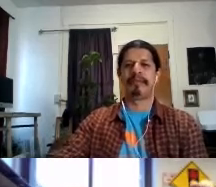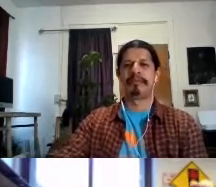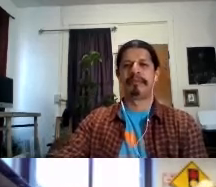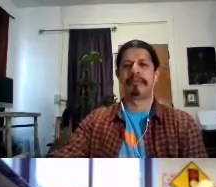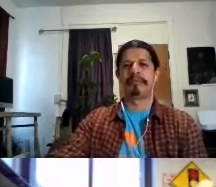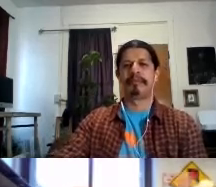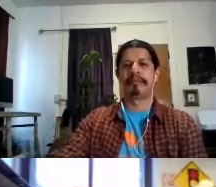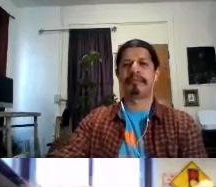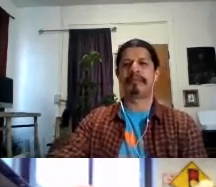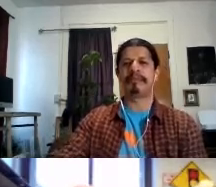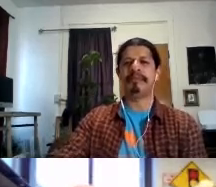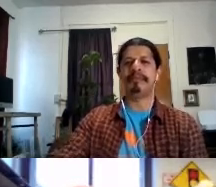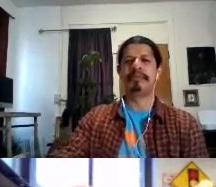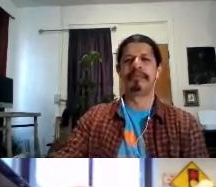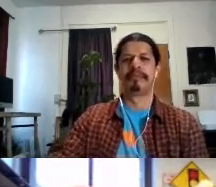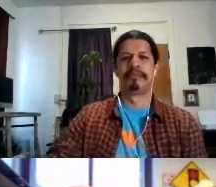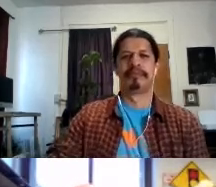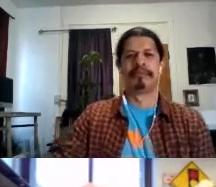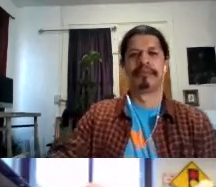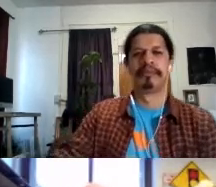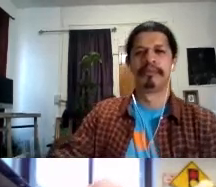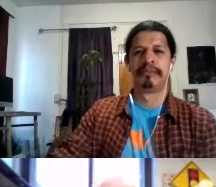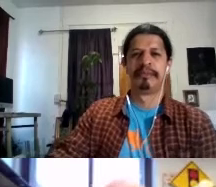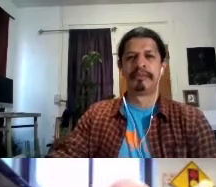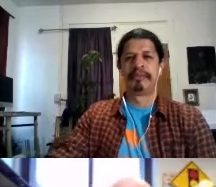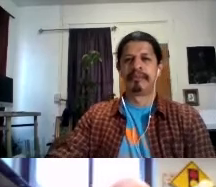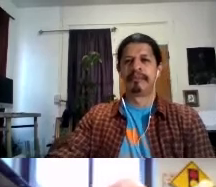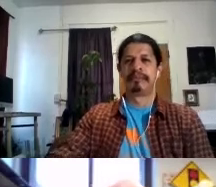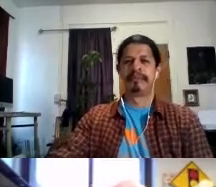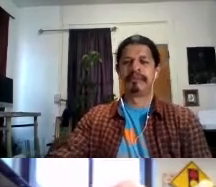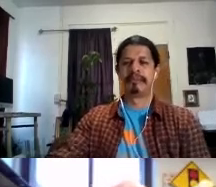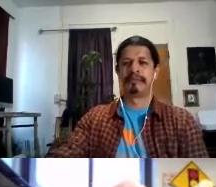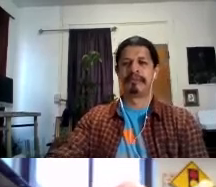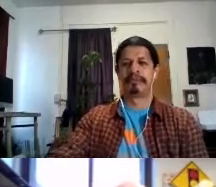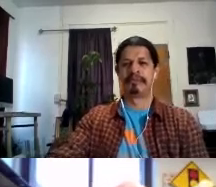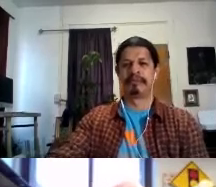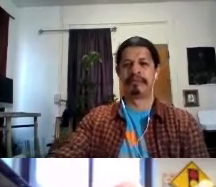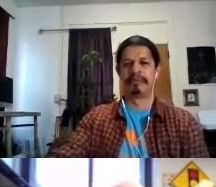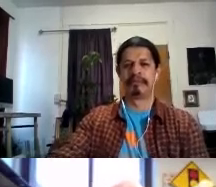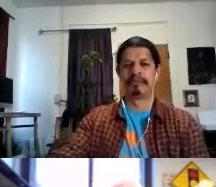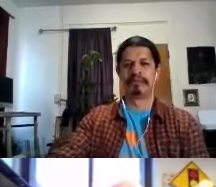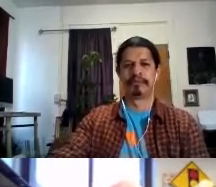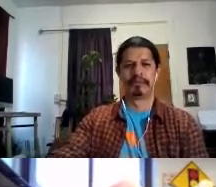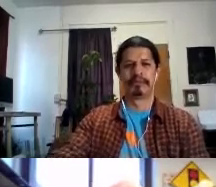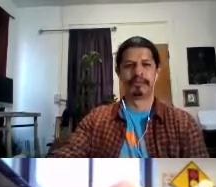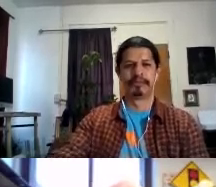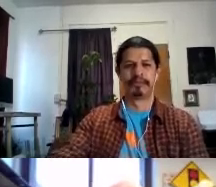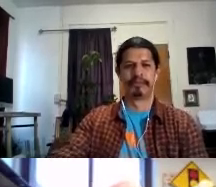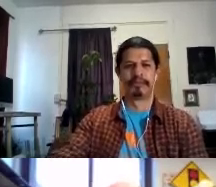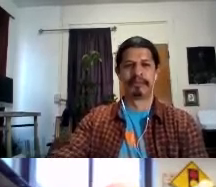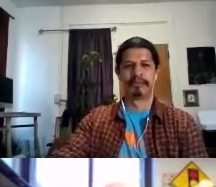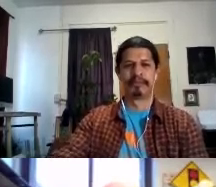starting at North, going towards the college, southbound direction, we have dedicated bike bicycle facility. It's